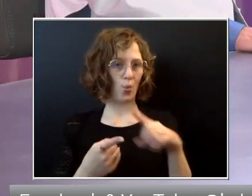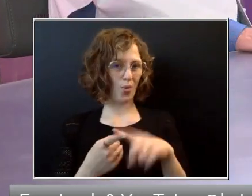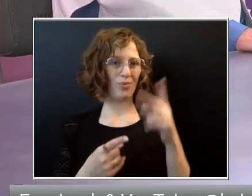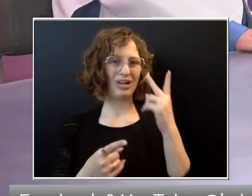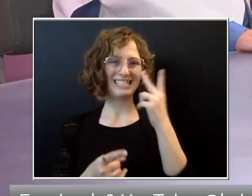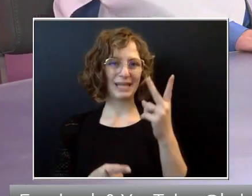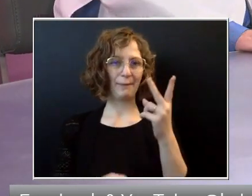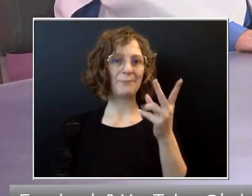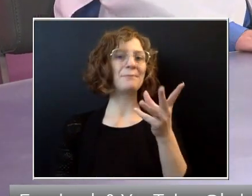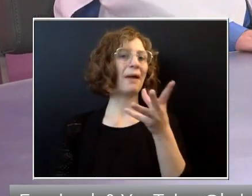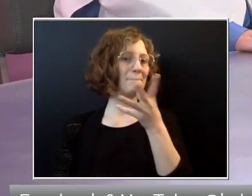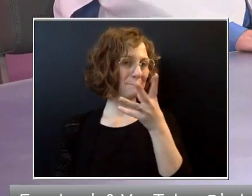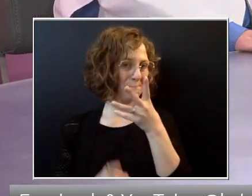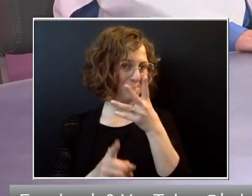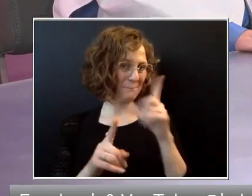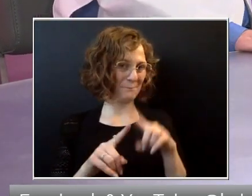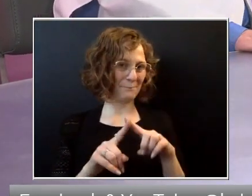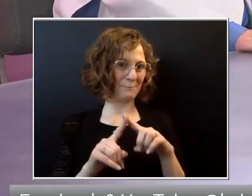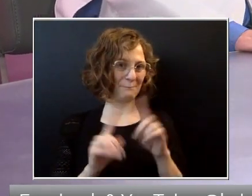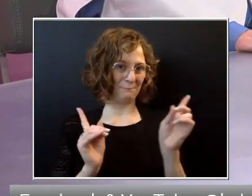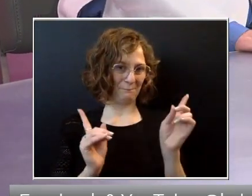different. Okay. And